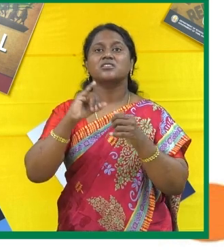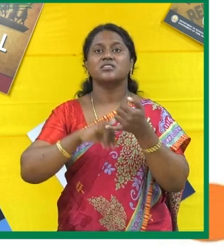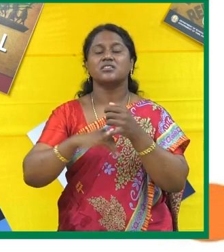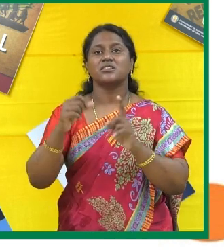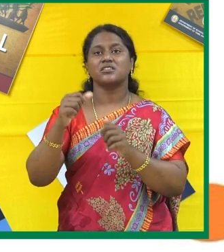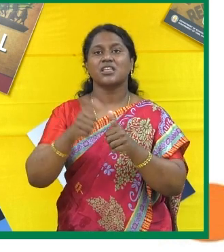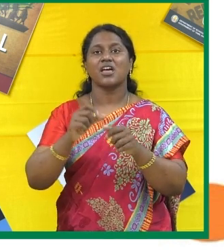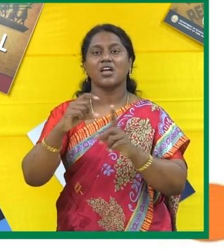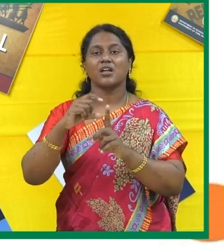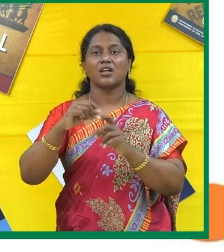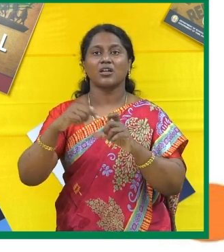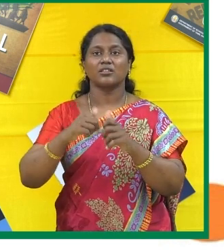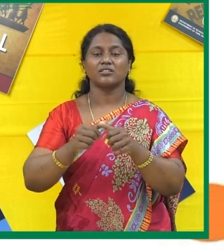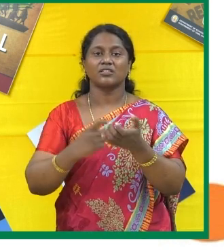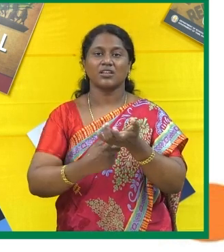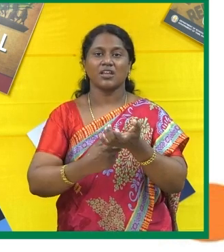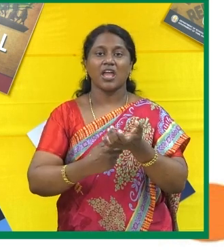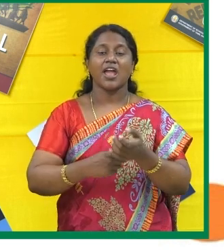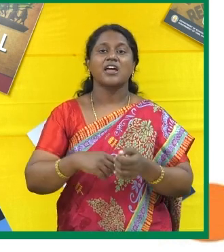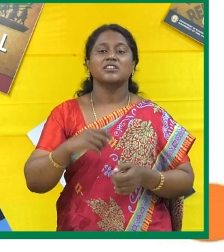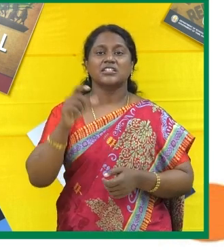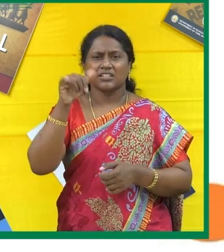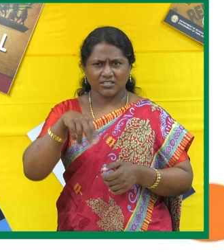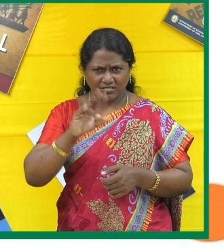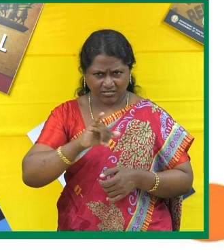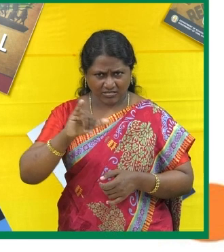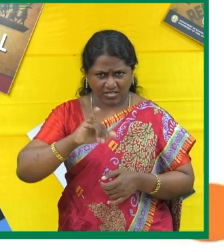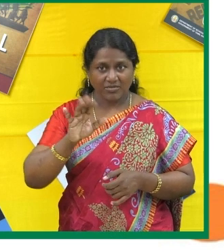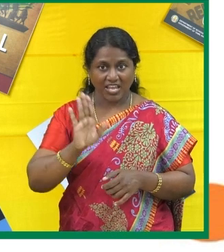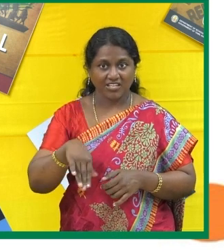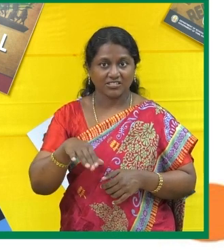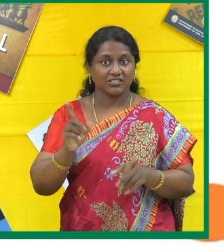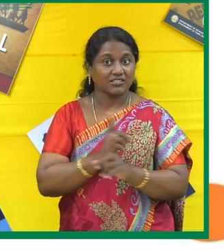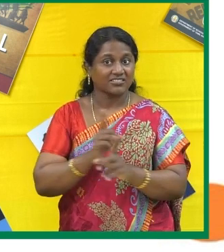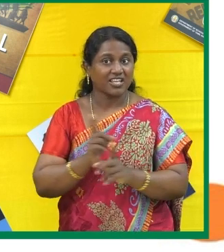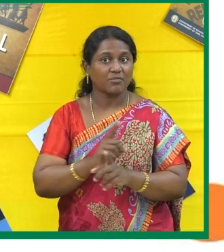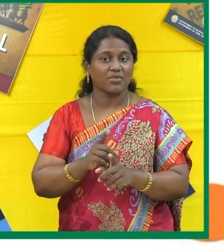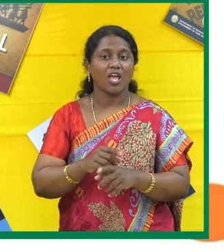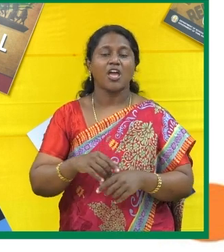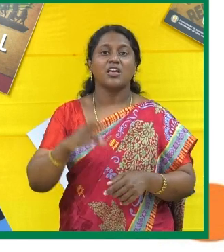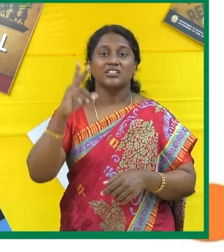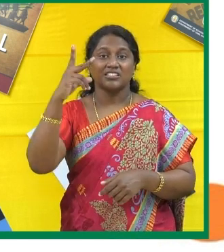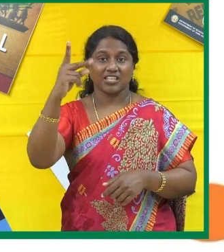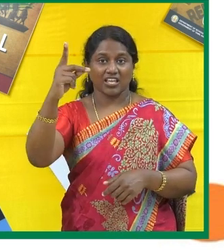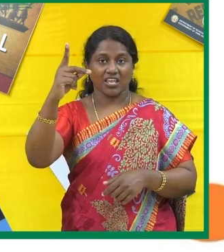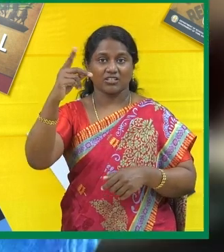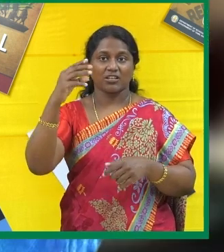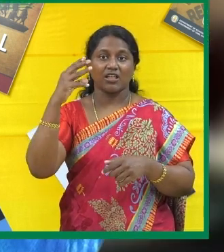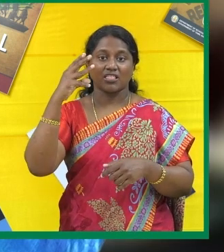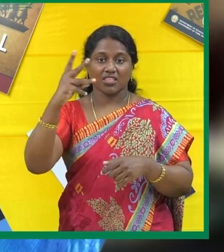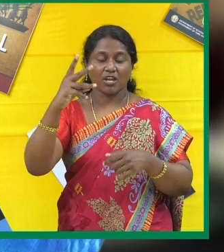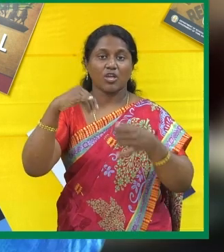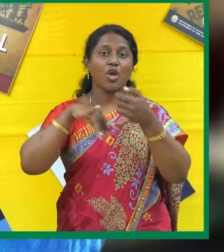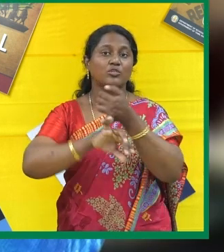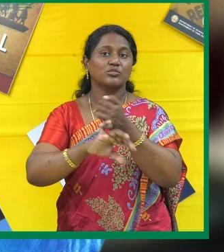disappear. Is it rhyming? Yes, it is rhyming. Soul, goal. Soul, goal. That